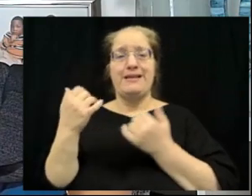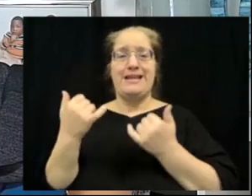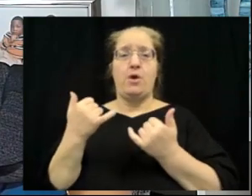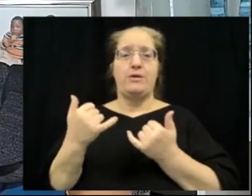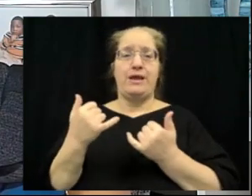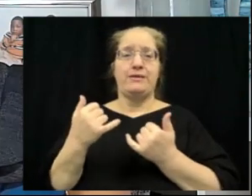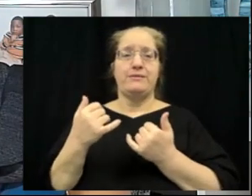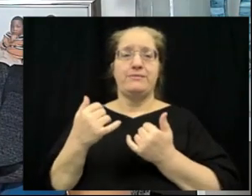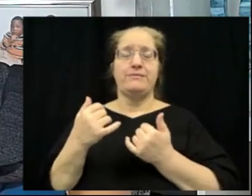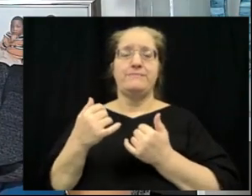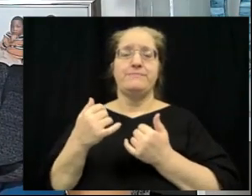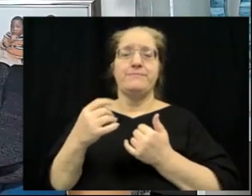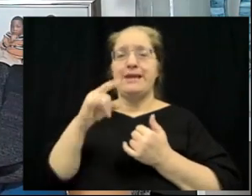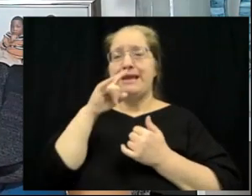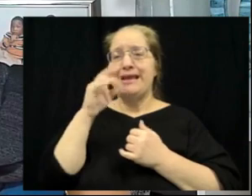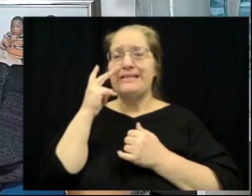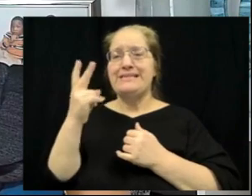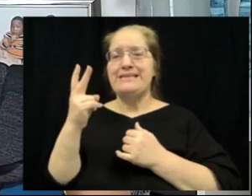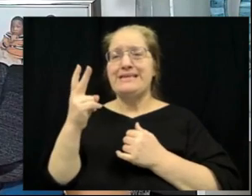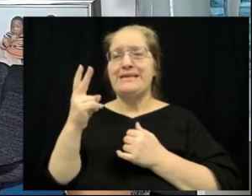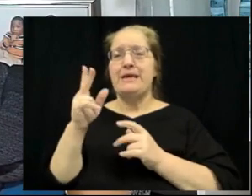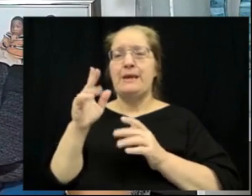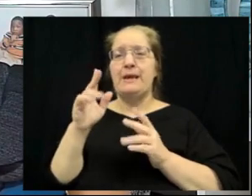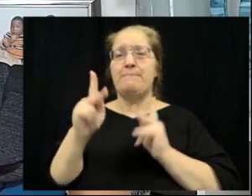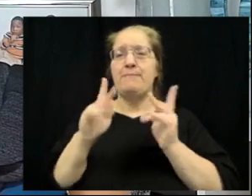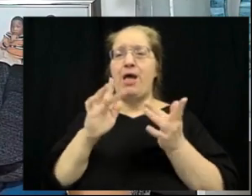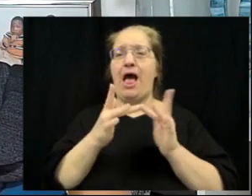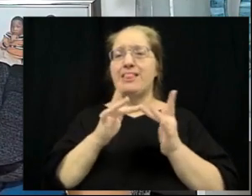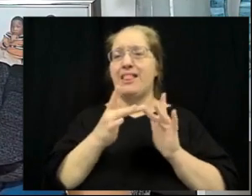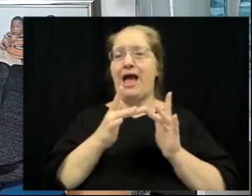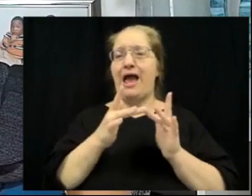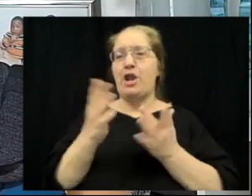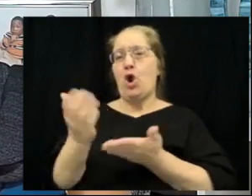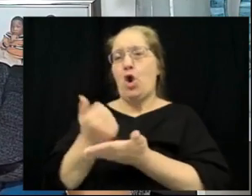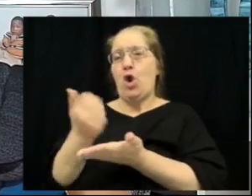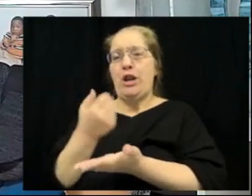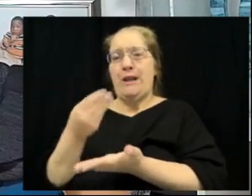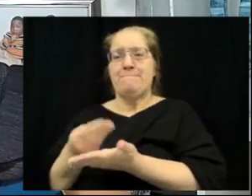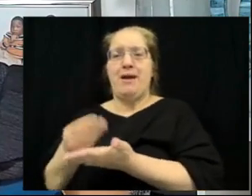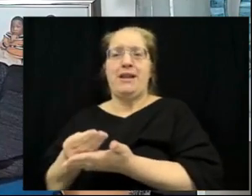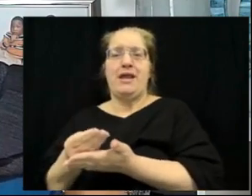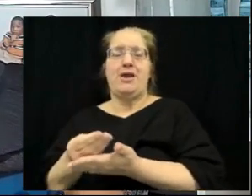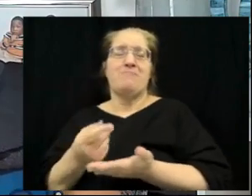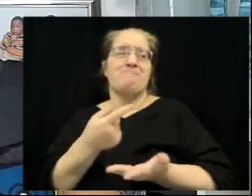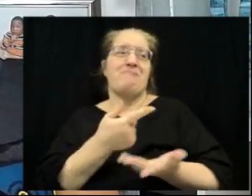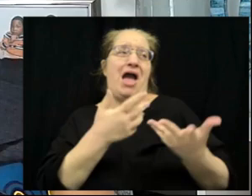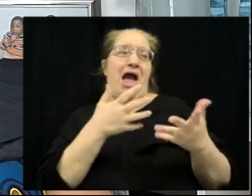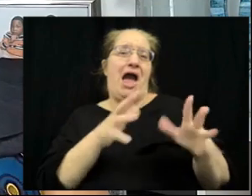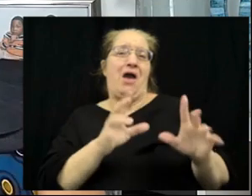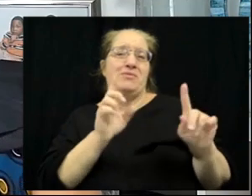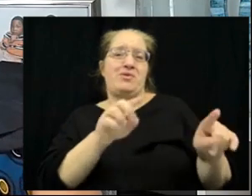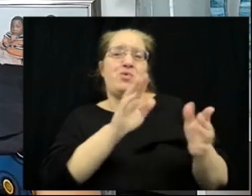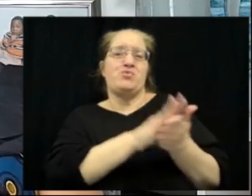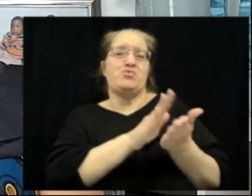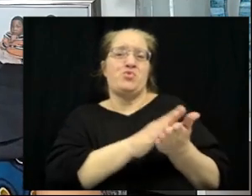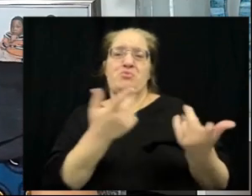seeing influencers and they see that they're making a lot of money and they go, well, I don't really need a full education,